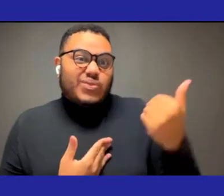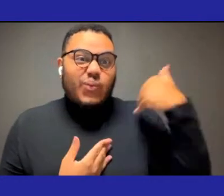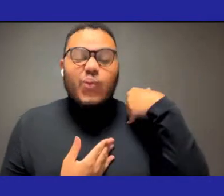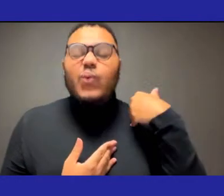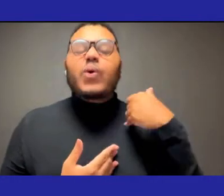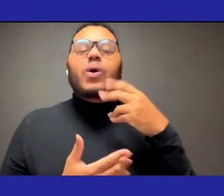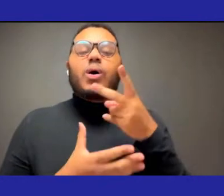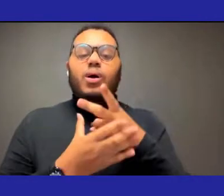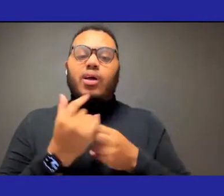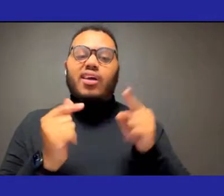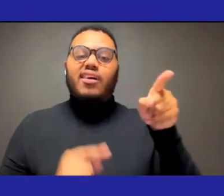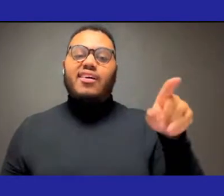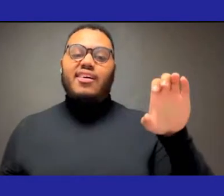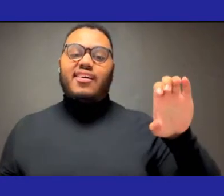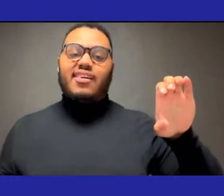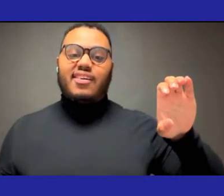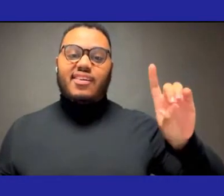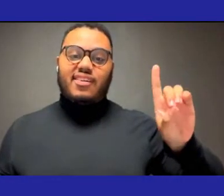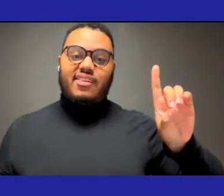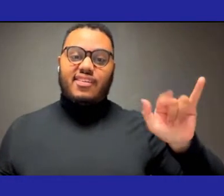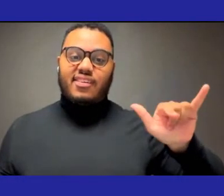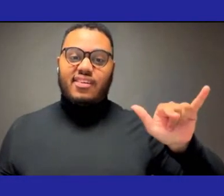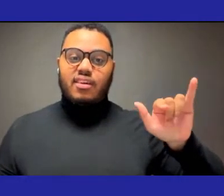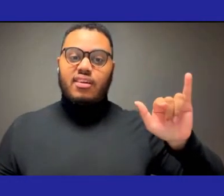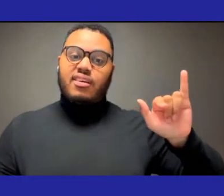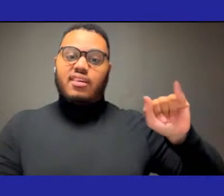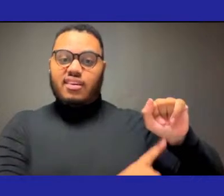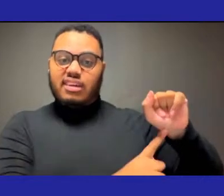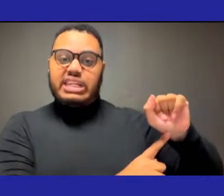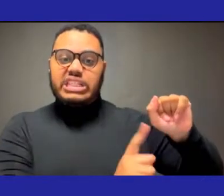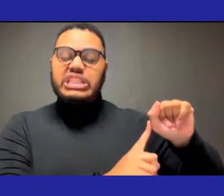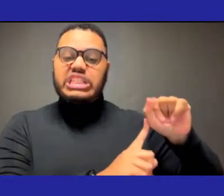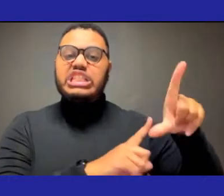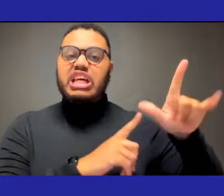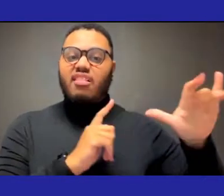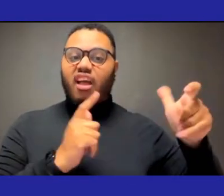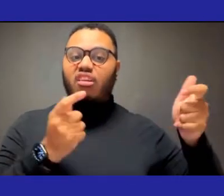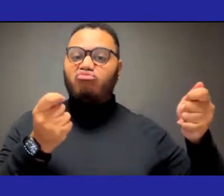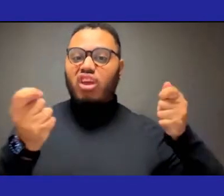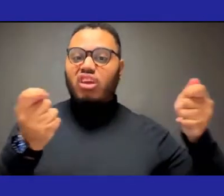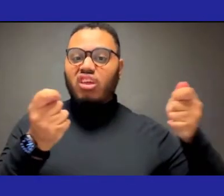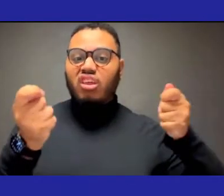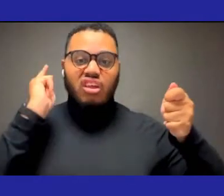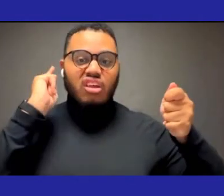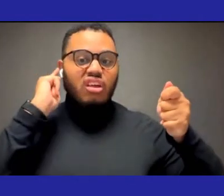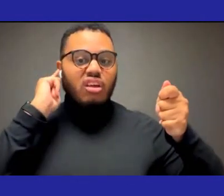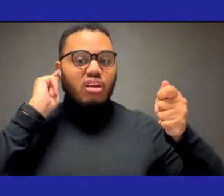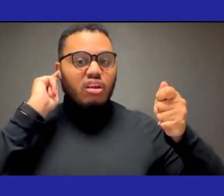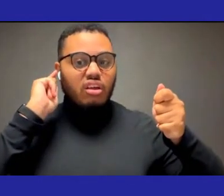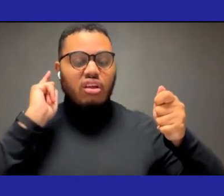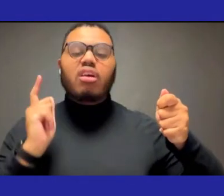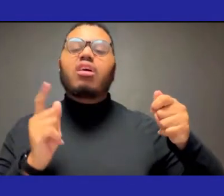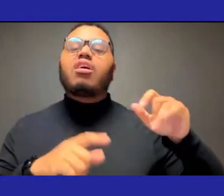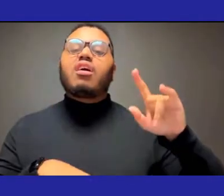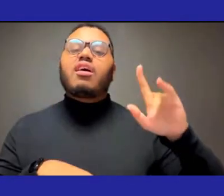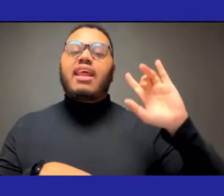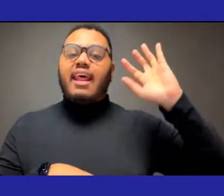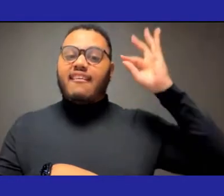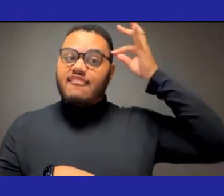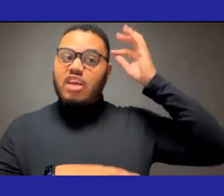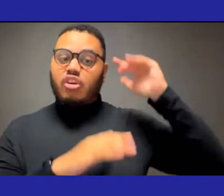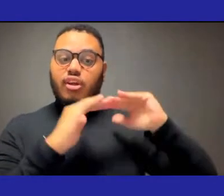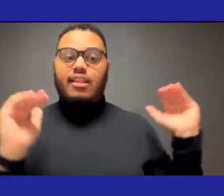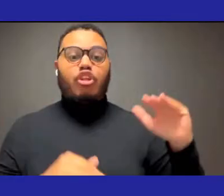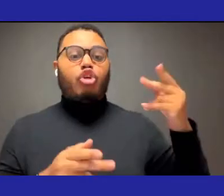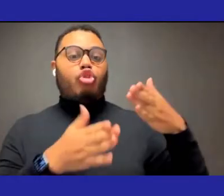HEDIS, which regulates the federal level through NCQA, has